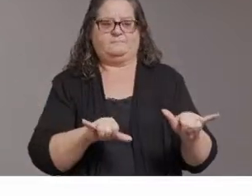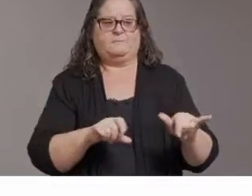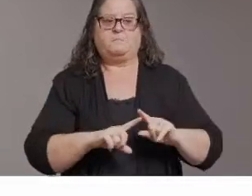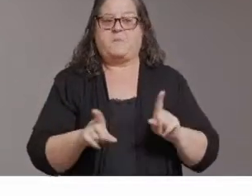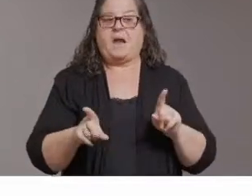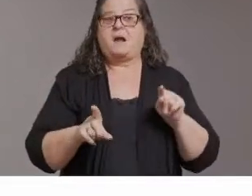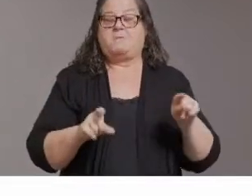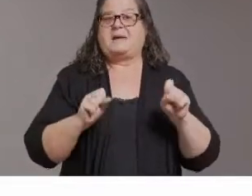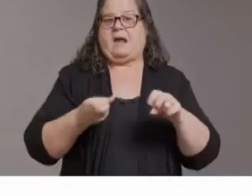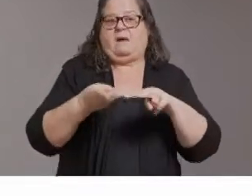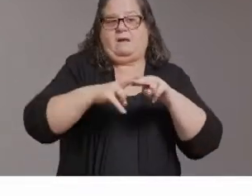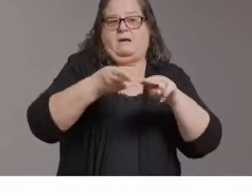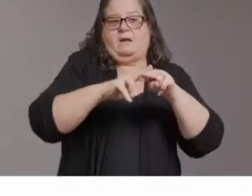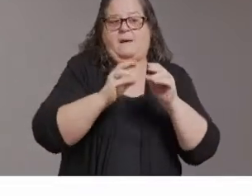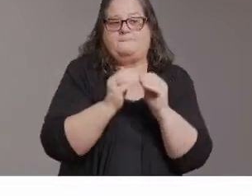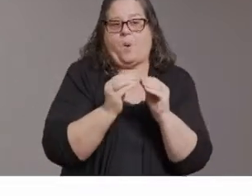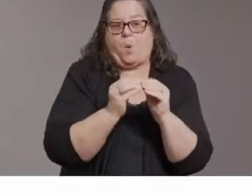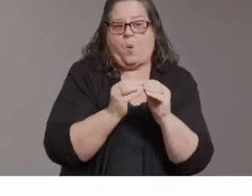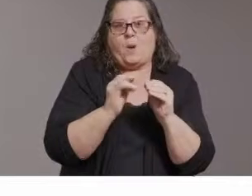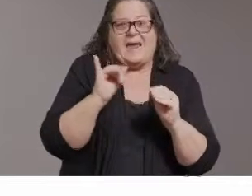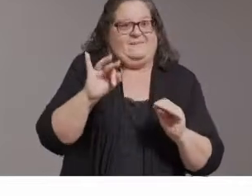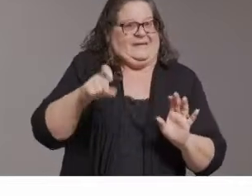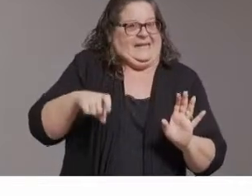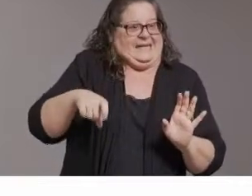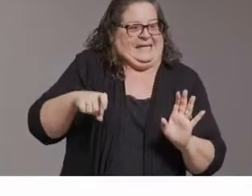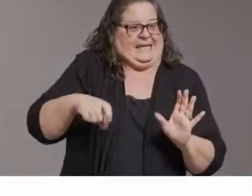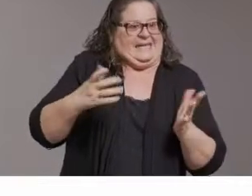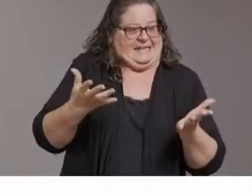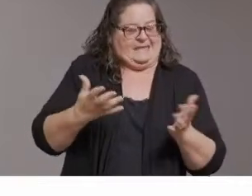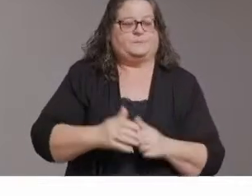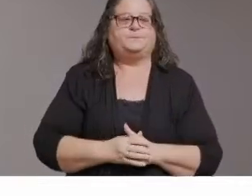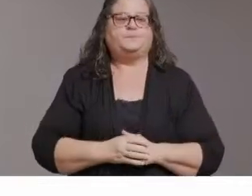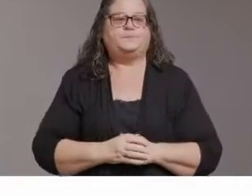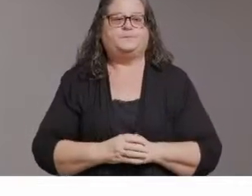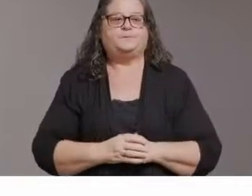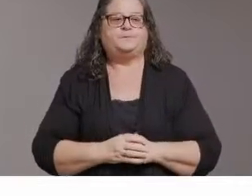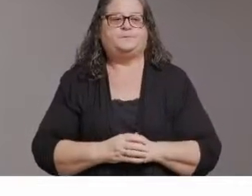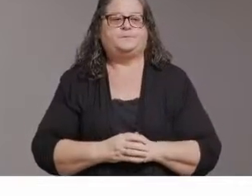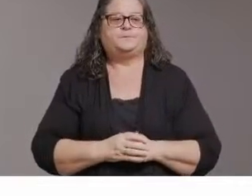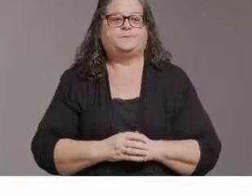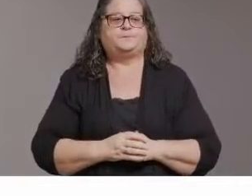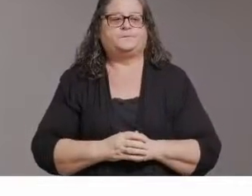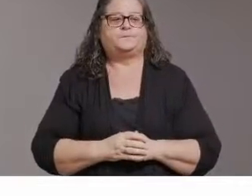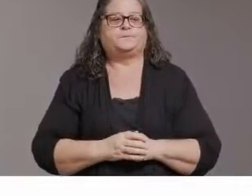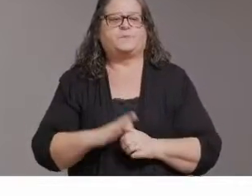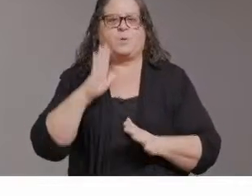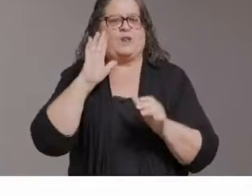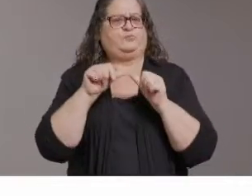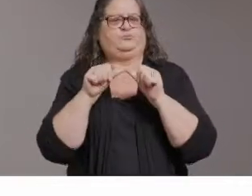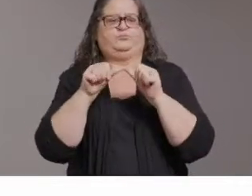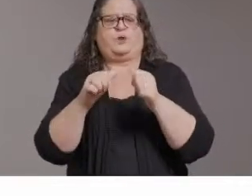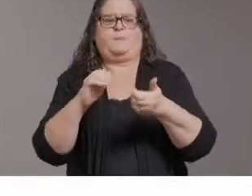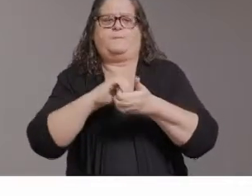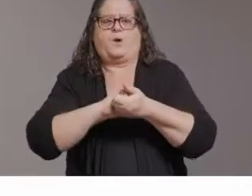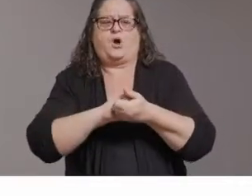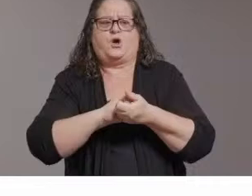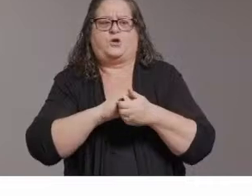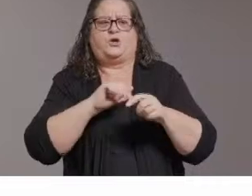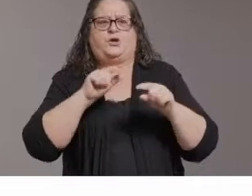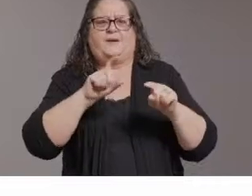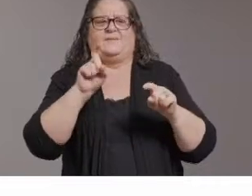increase capacity even more. This is the continued partnership that we had out at Phoenix Muni with Arizona